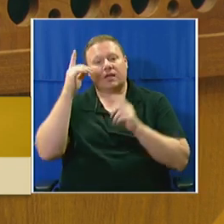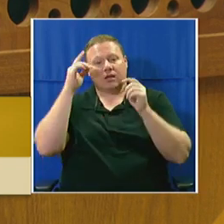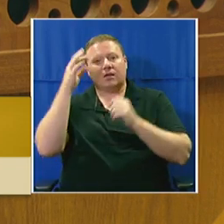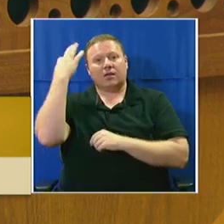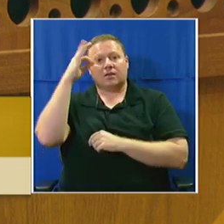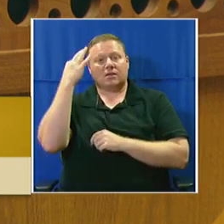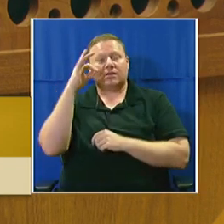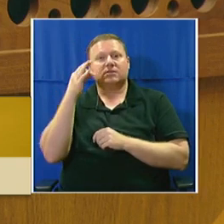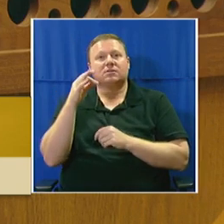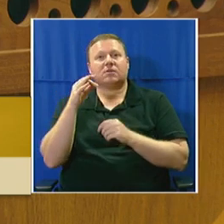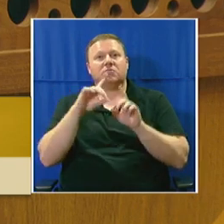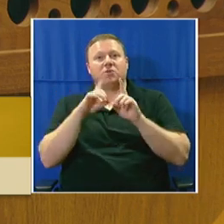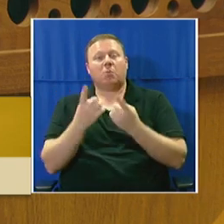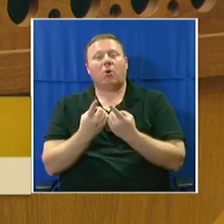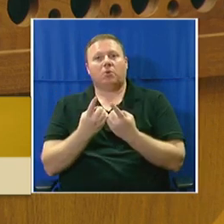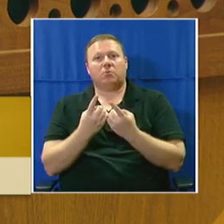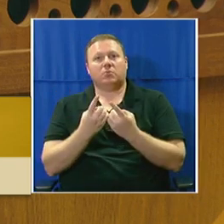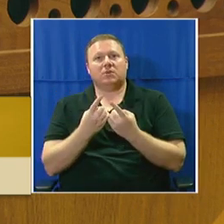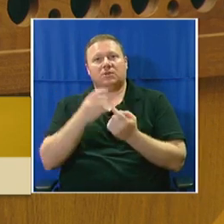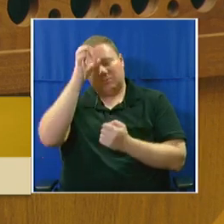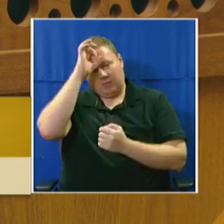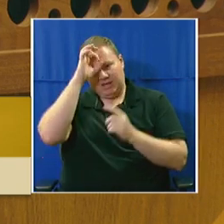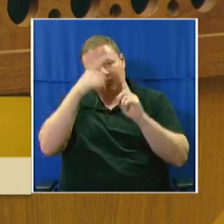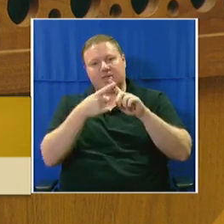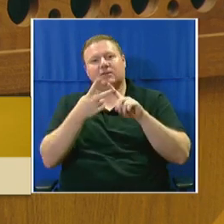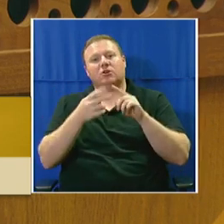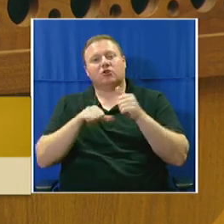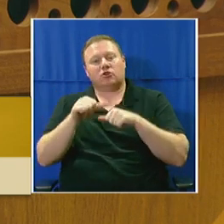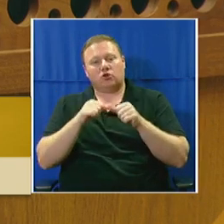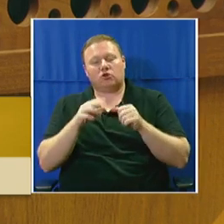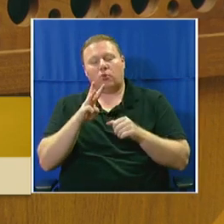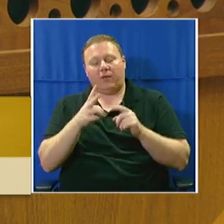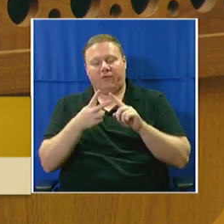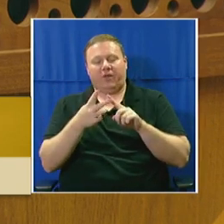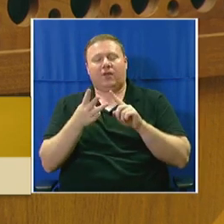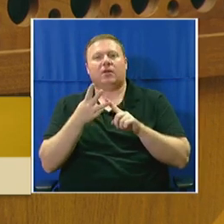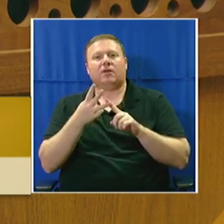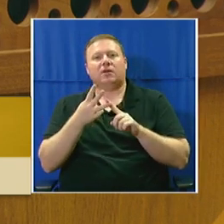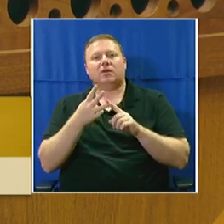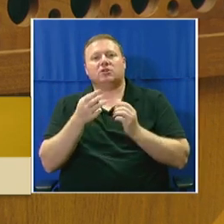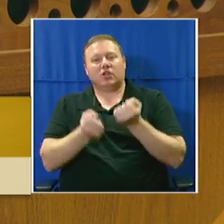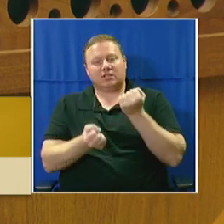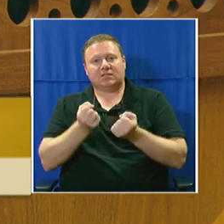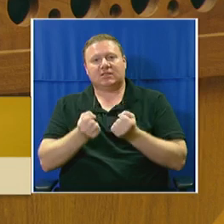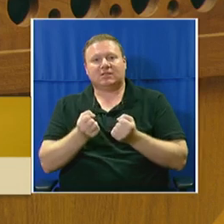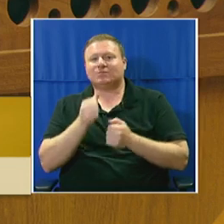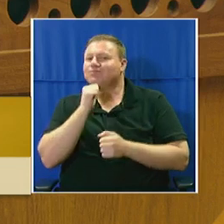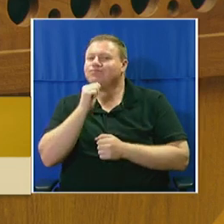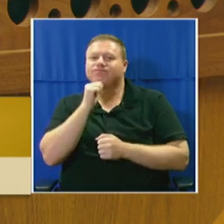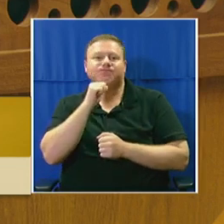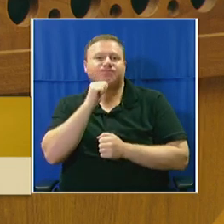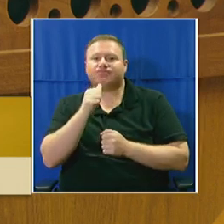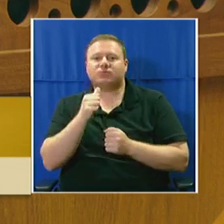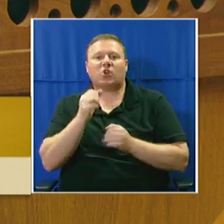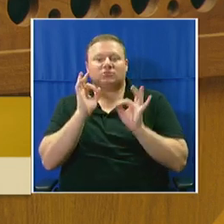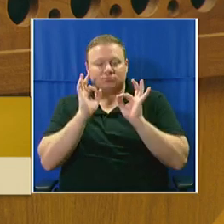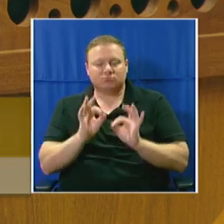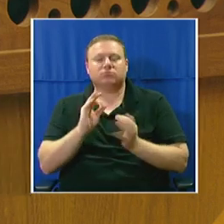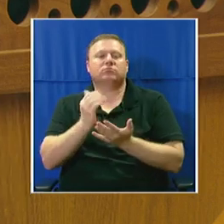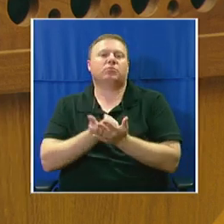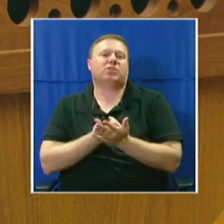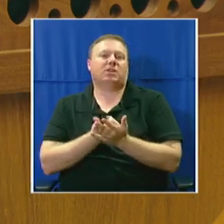campaign Deputy speaker where the deepest respect serves as a smoke screen for State institutions such